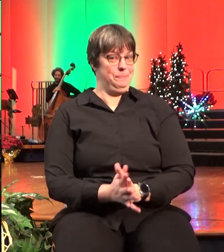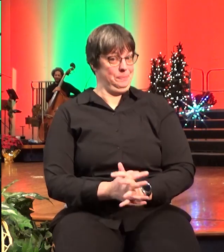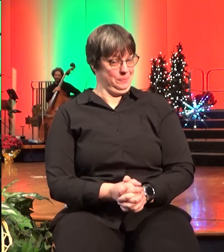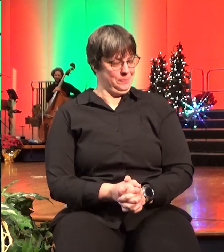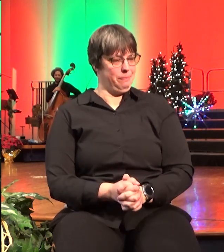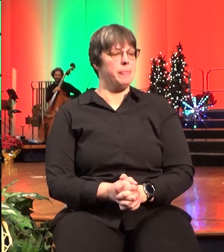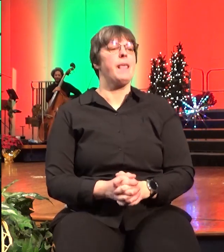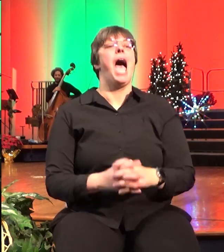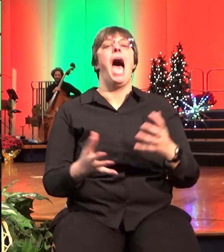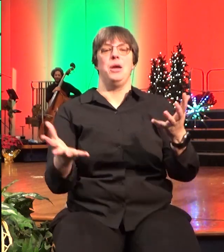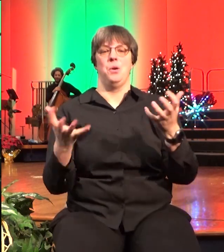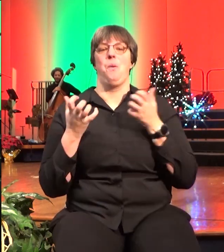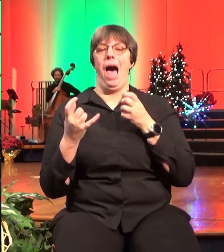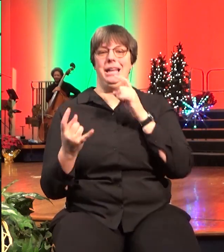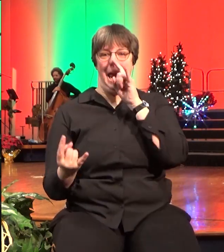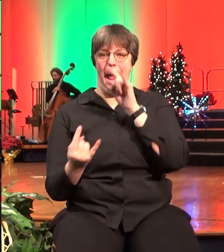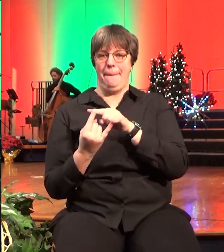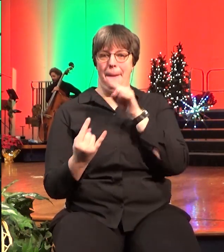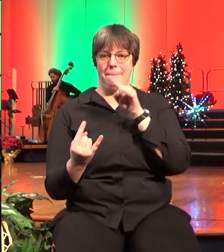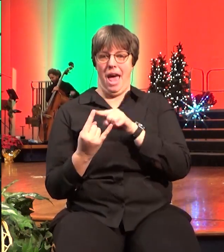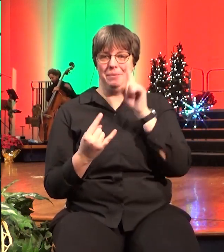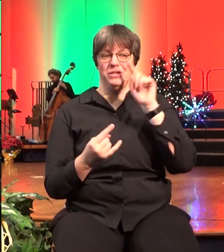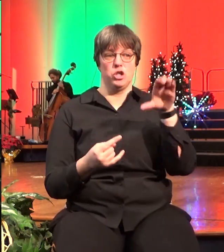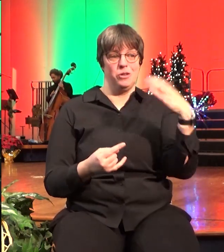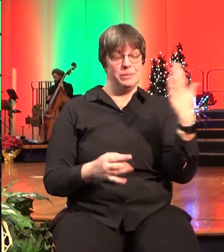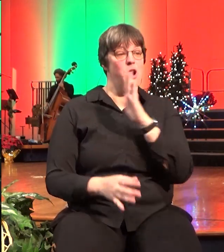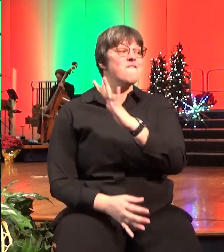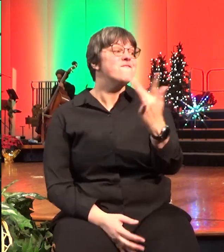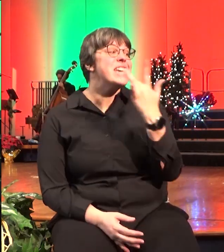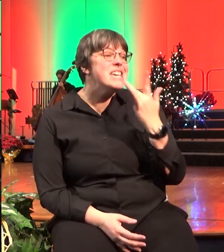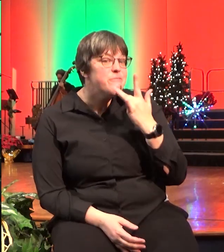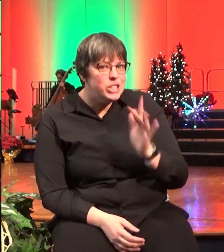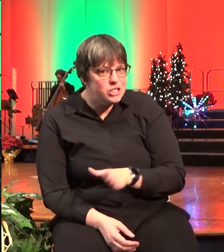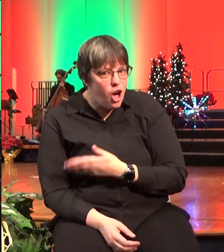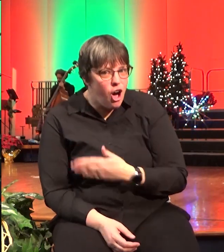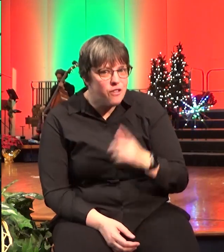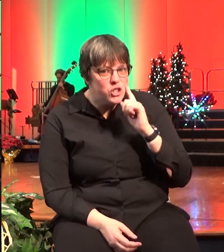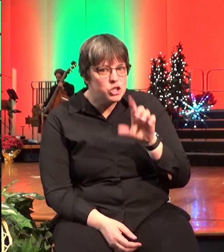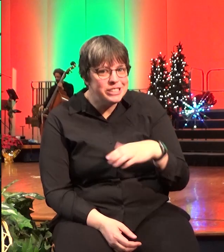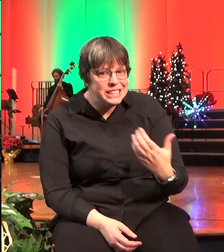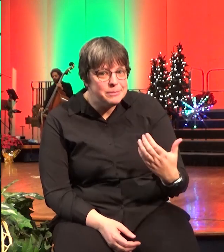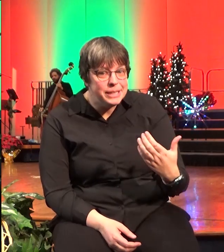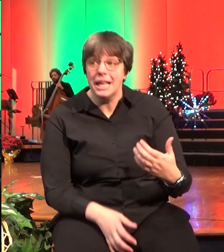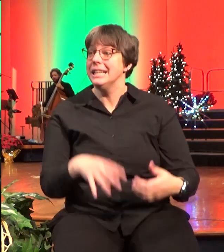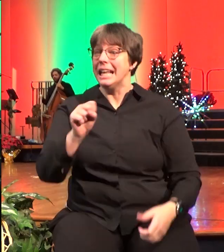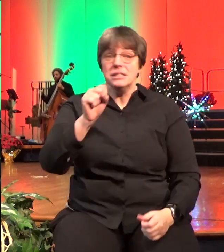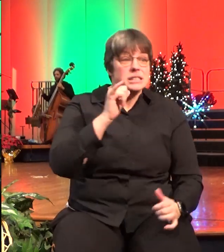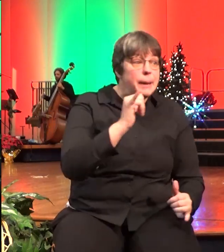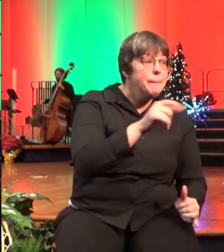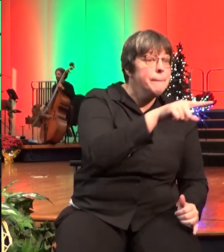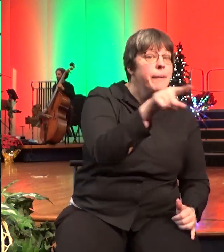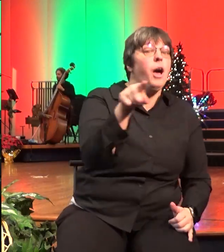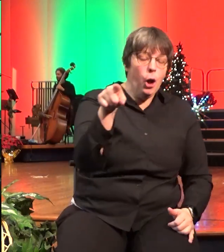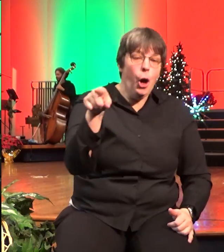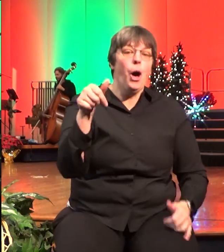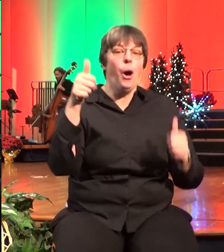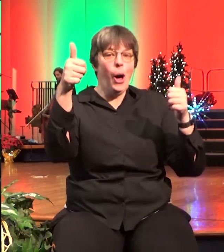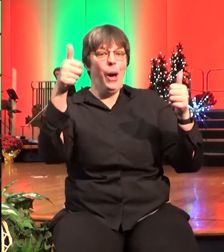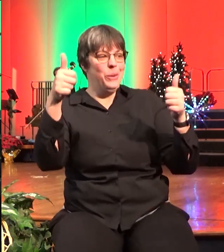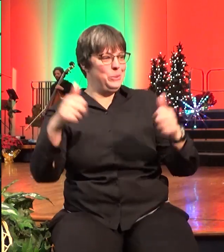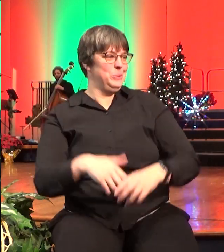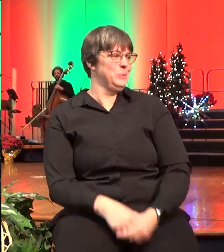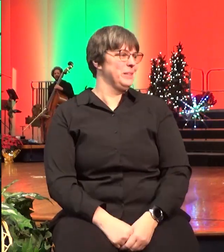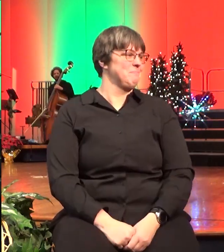I Want a Hippopotamus for Christmas is Michelle's favorite Christmas song? It is. Who else is that favorite? Who's that?